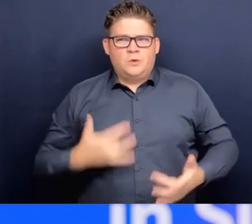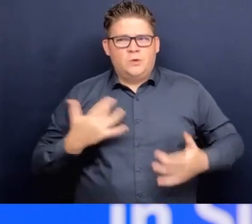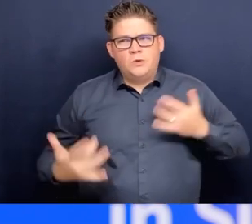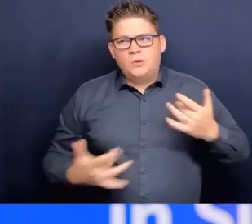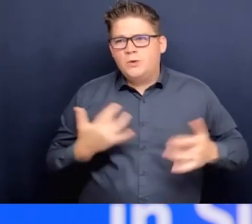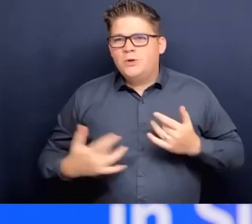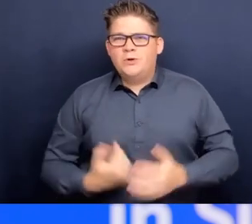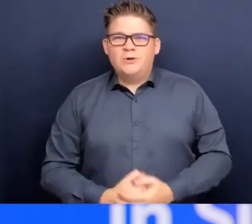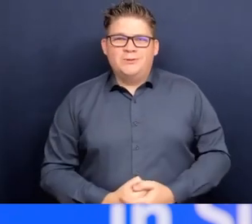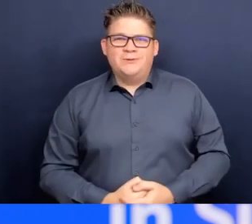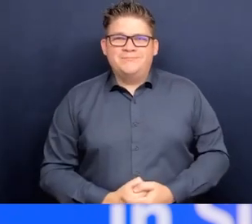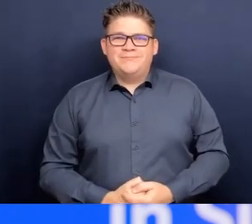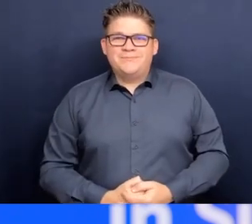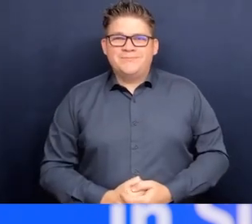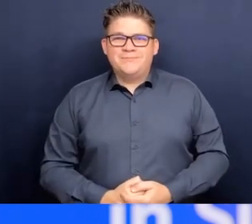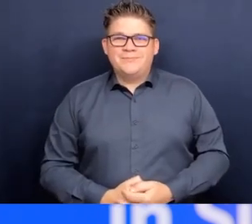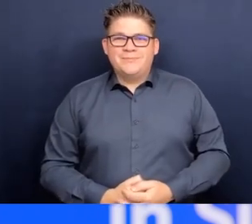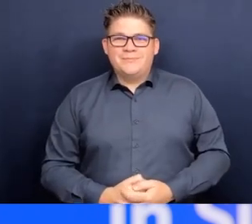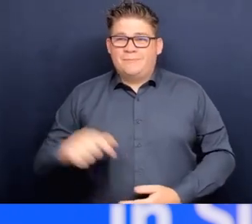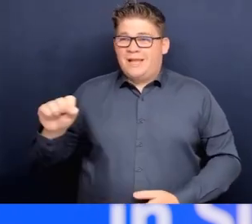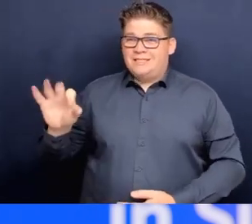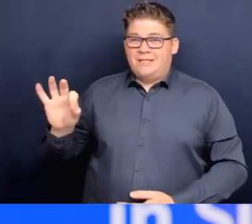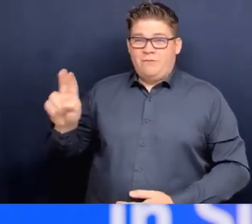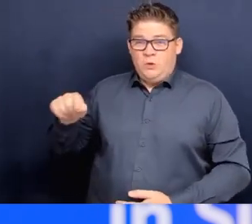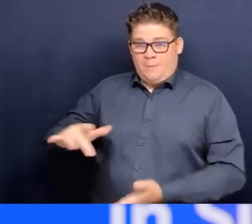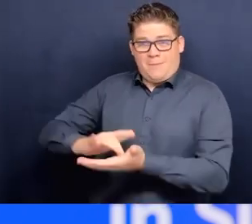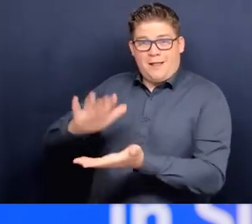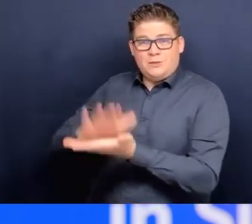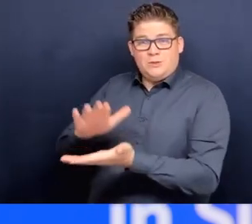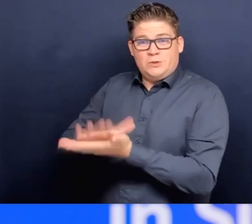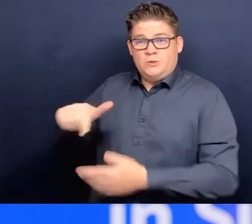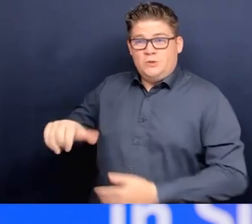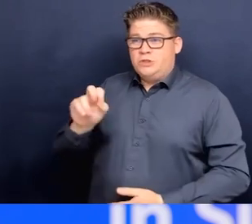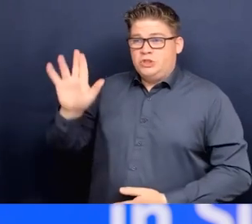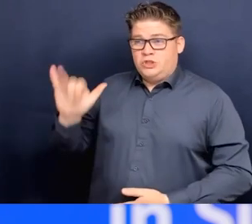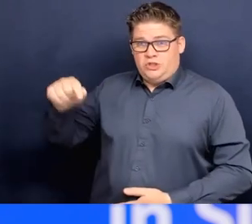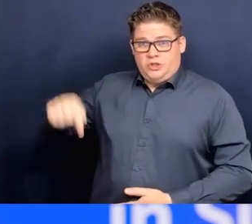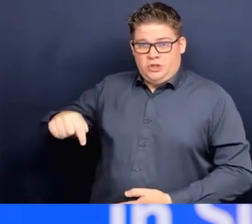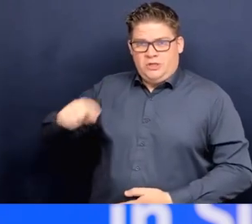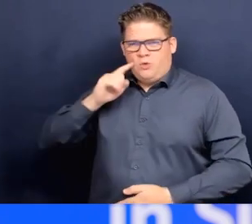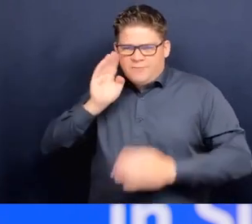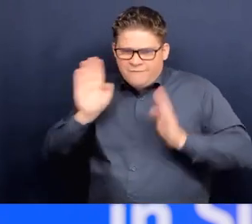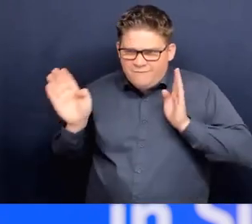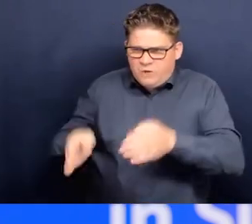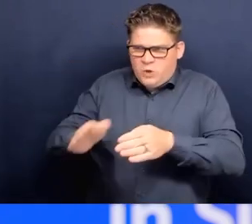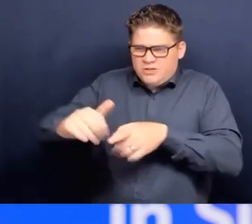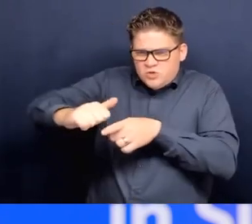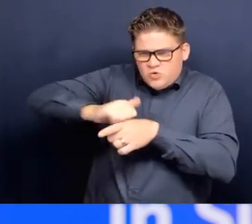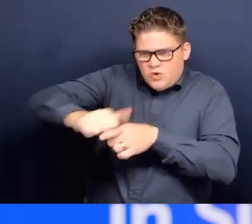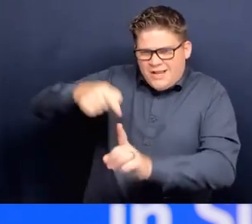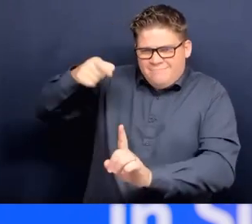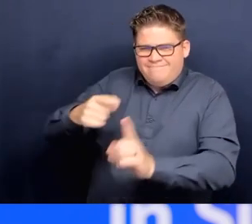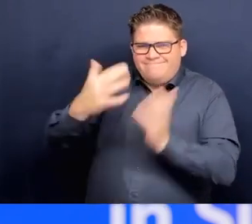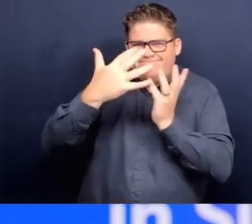BC now and well into the future. This is an exciting and significant step forward today. And the new SFU